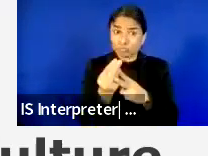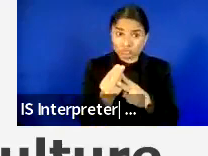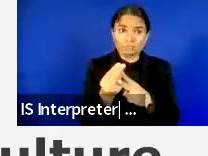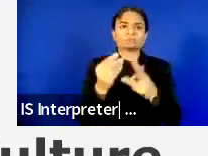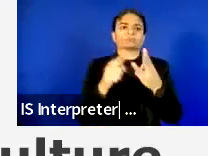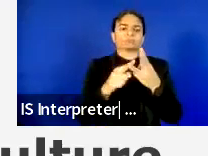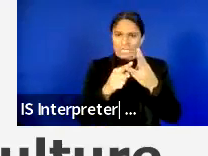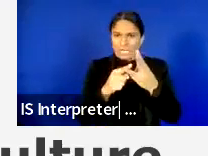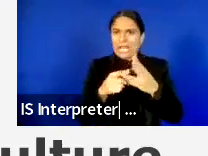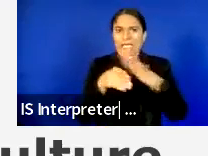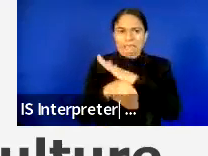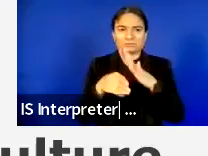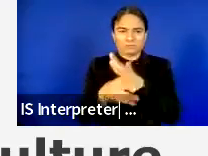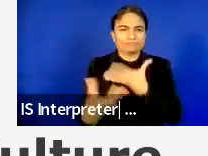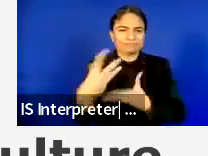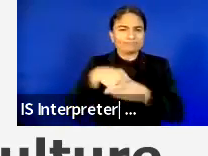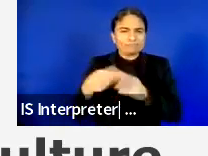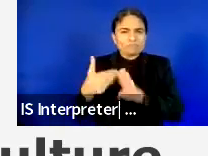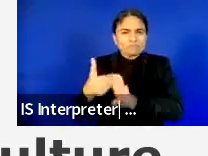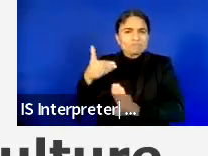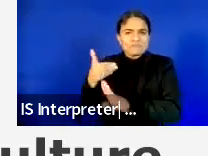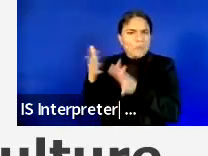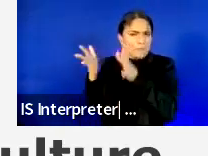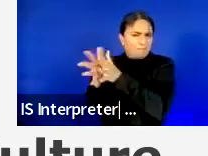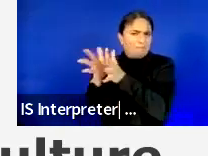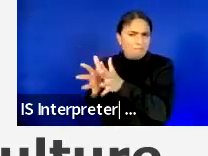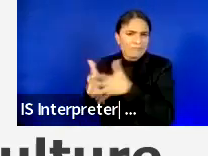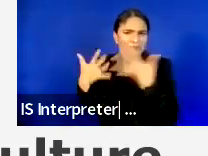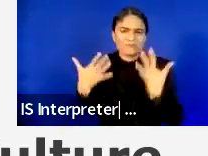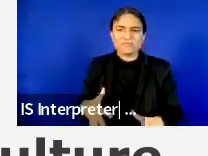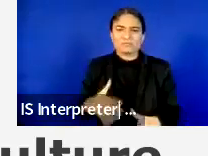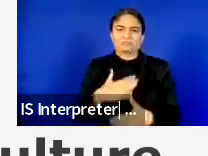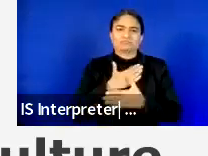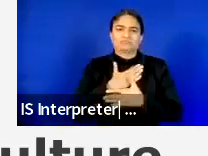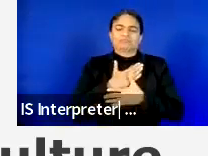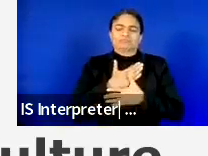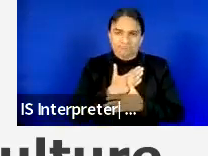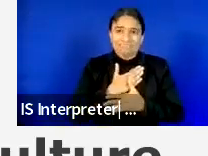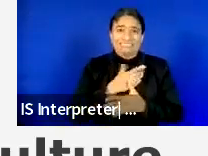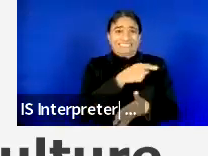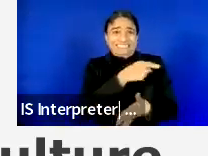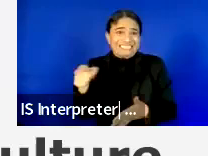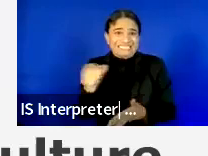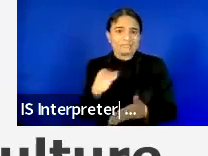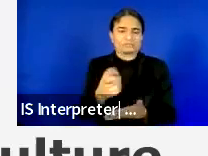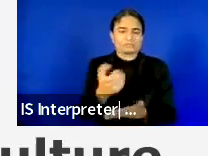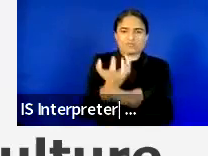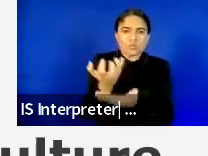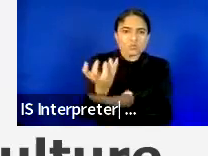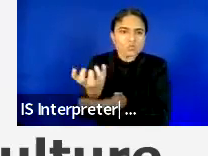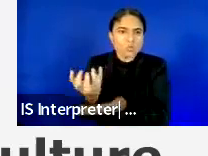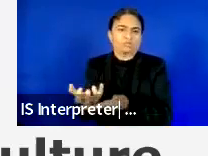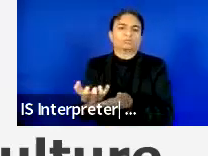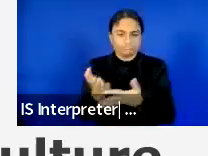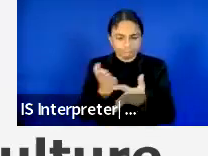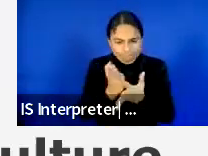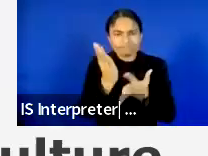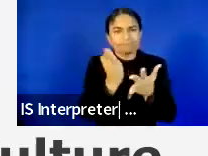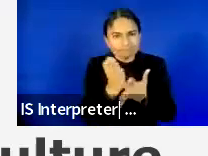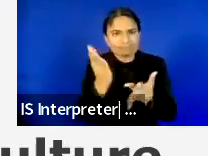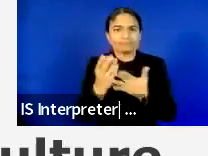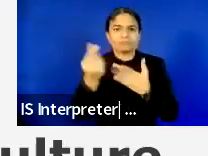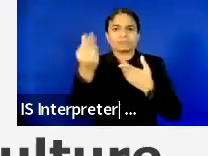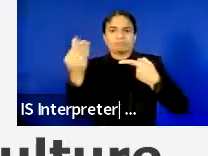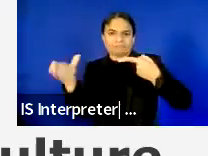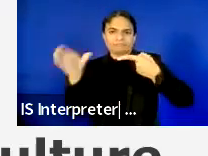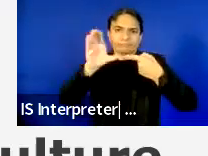there were really resources that were allocated. It was very intentional allocation of